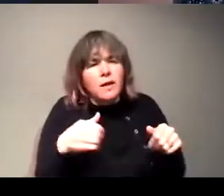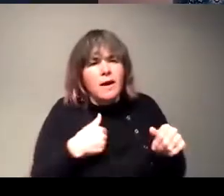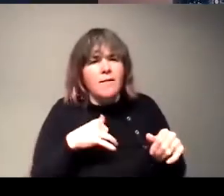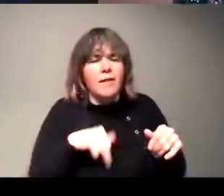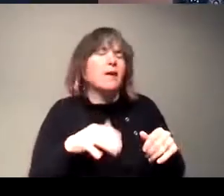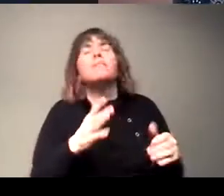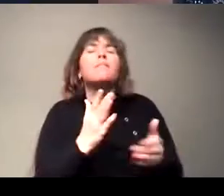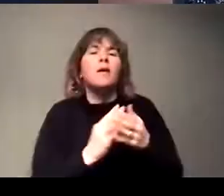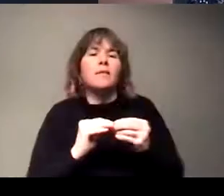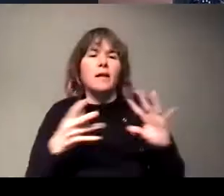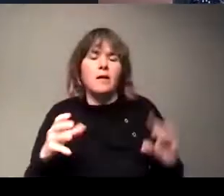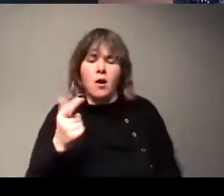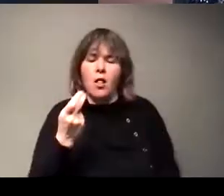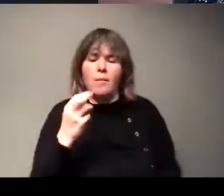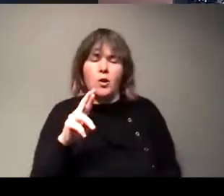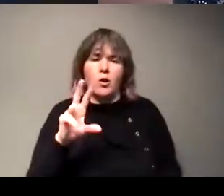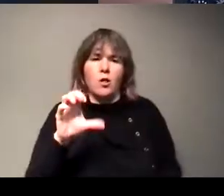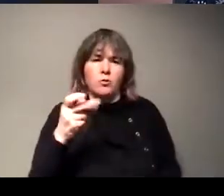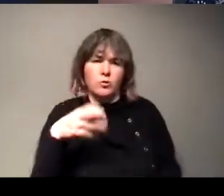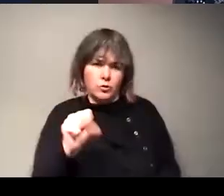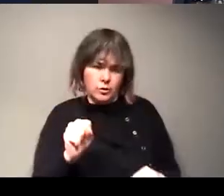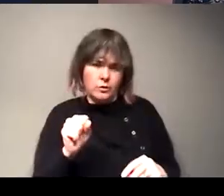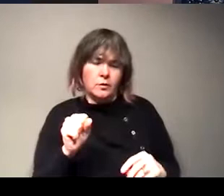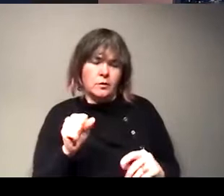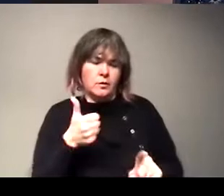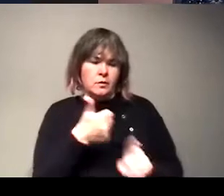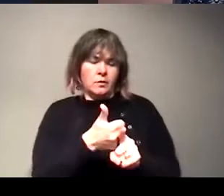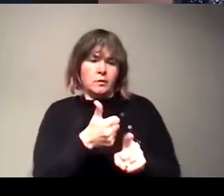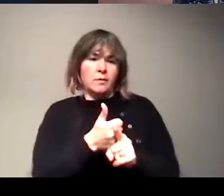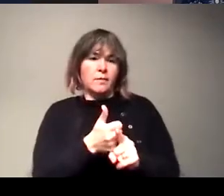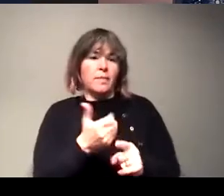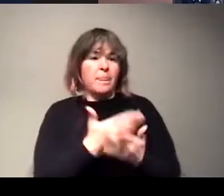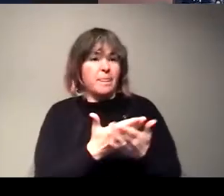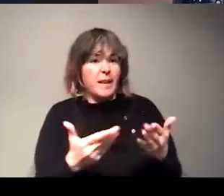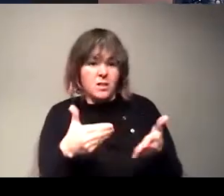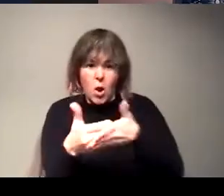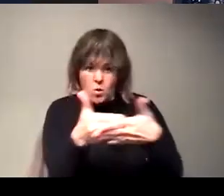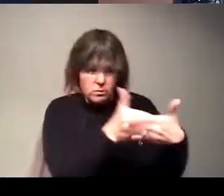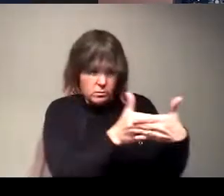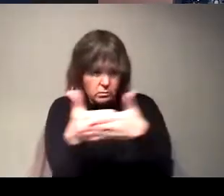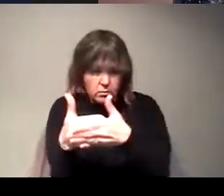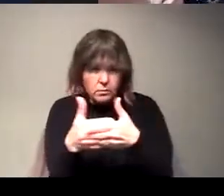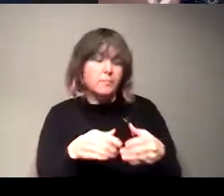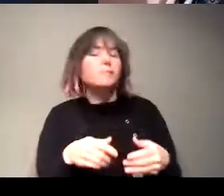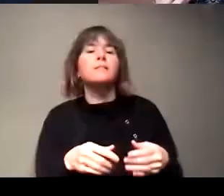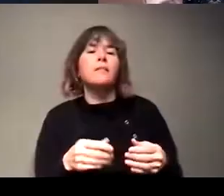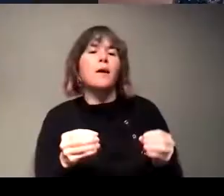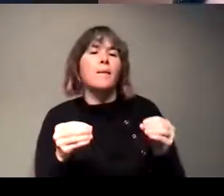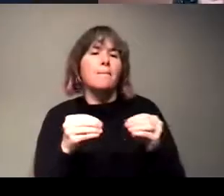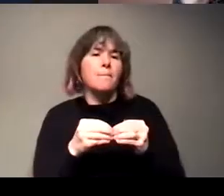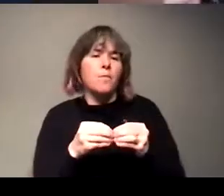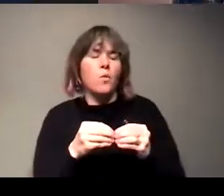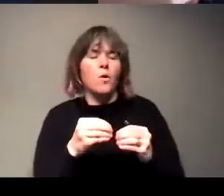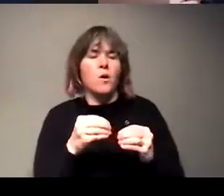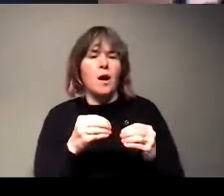of our galaxy called globular clusters. And this is where just stuff's super close together. And there's a lot more of what we call